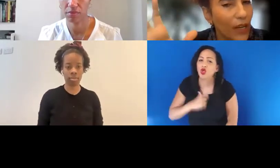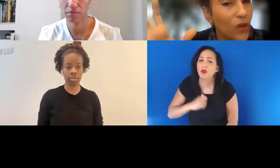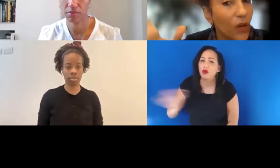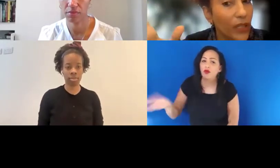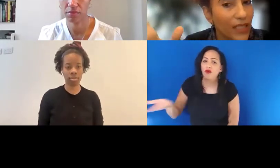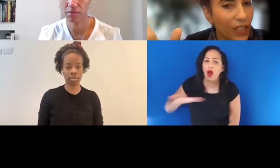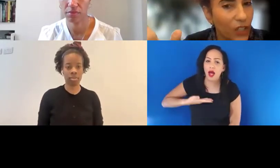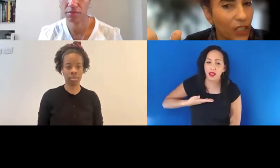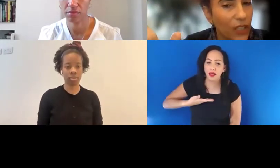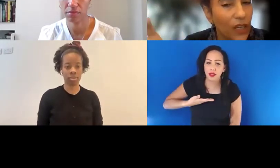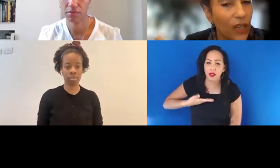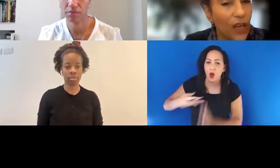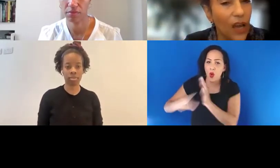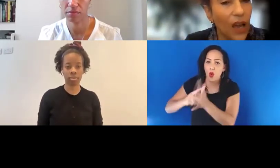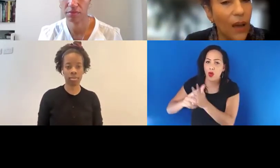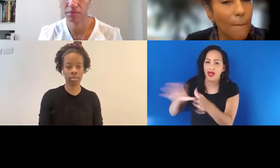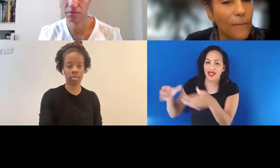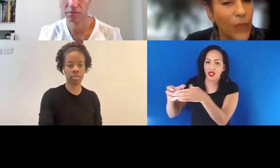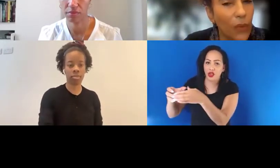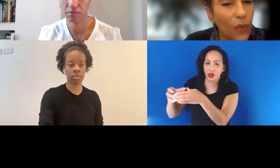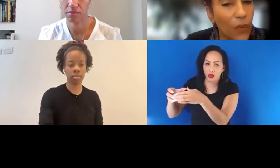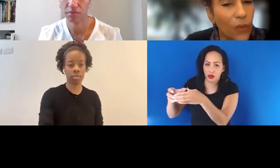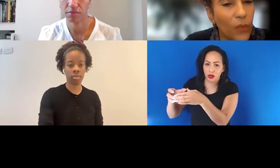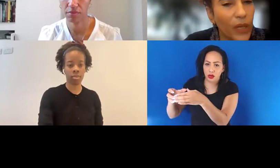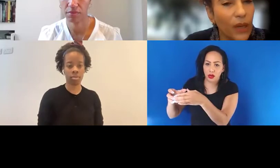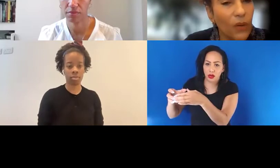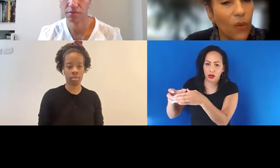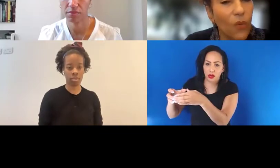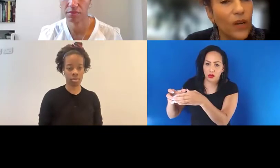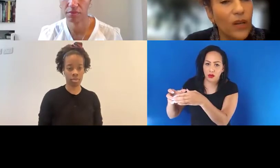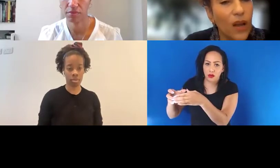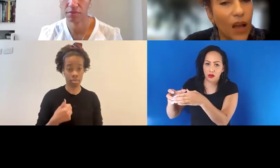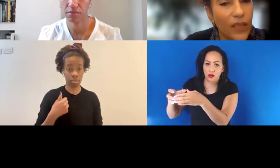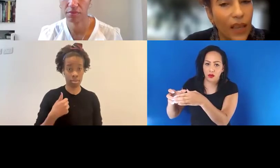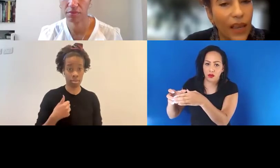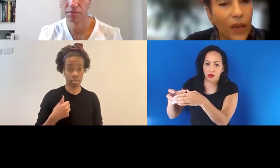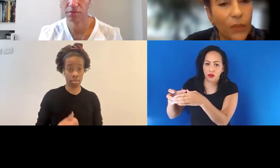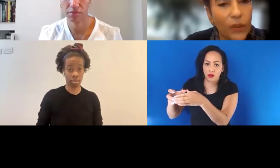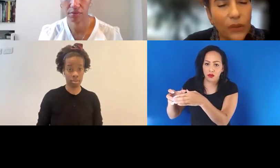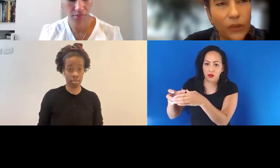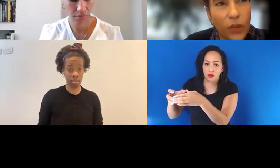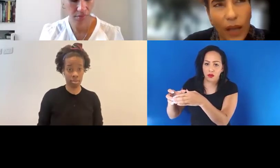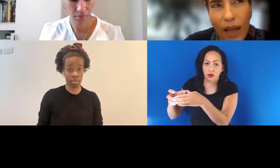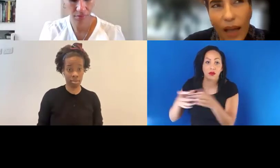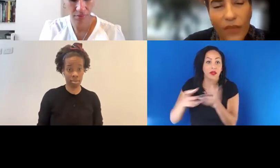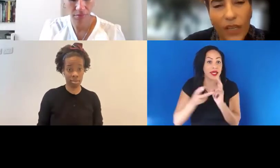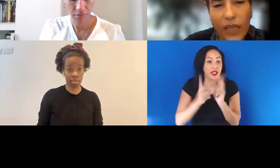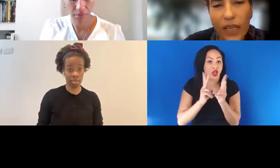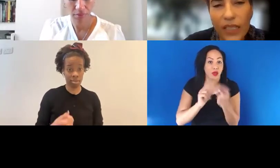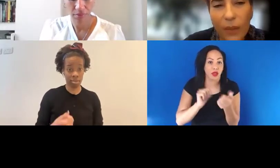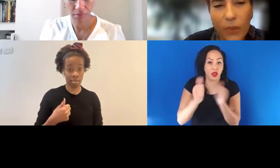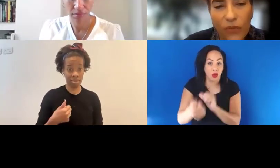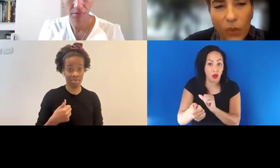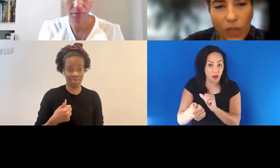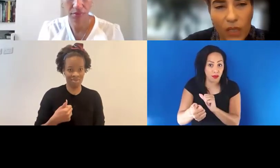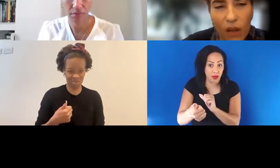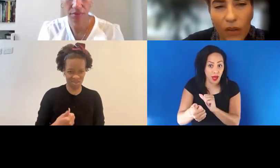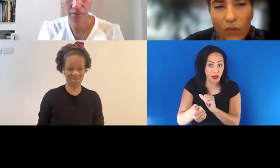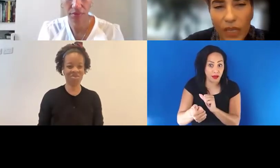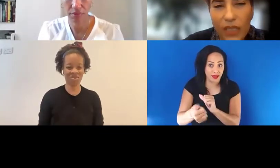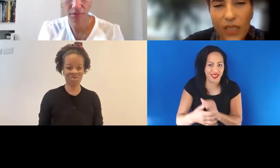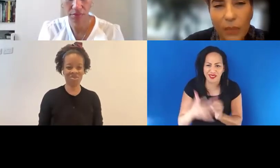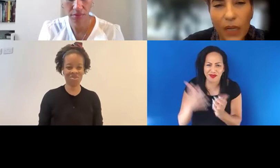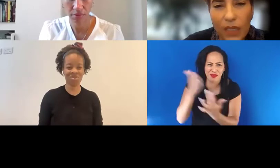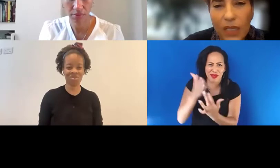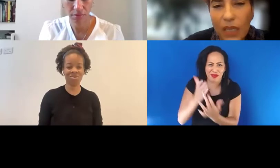the Human Rights Organization, we were not able to have an in-depth focus